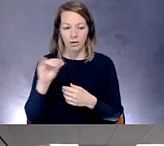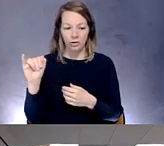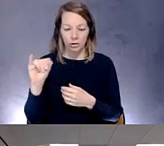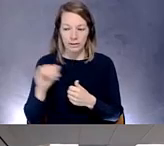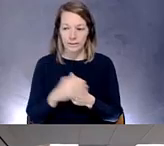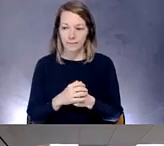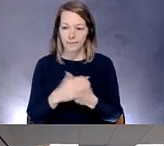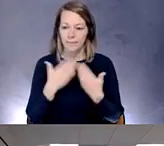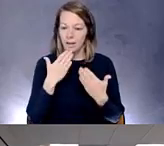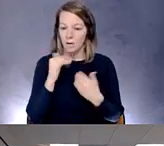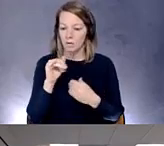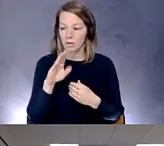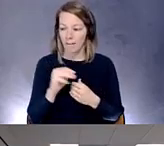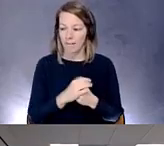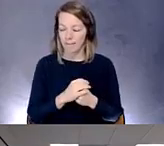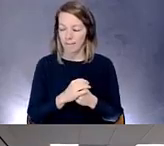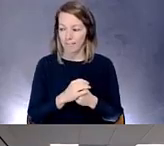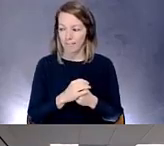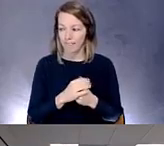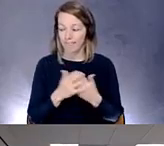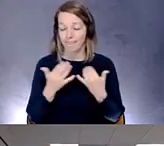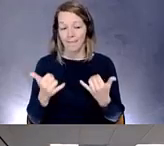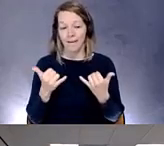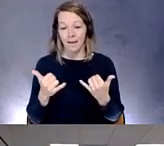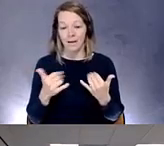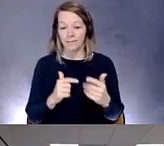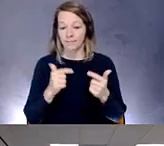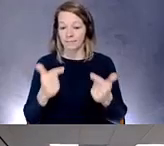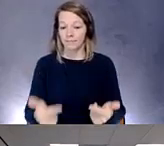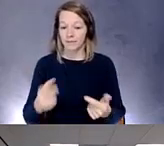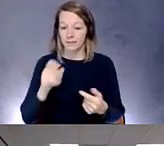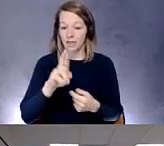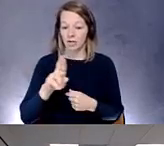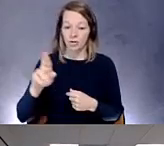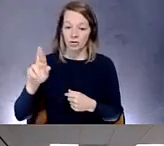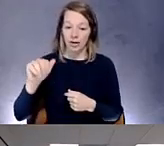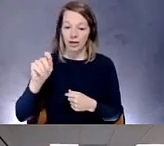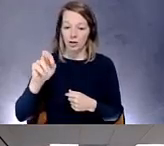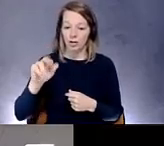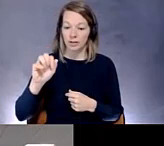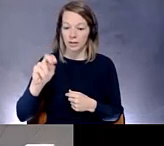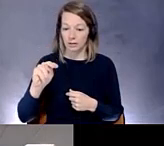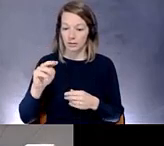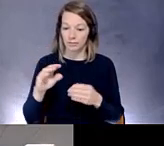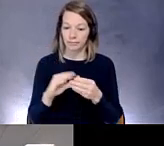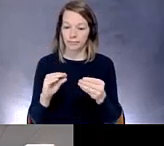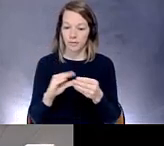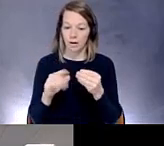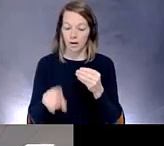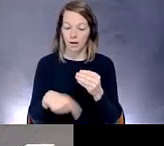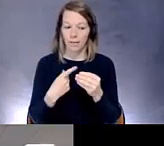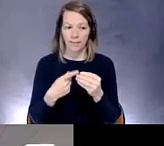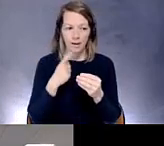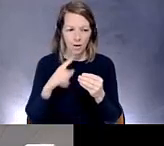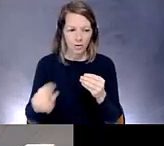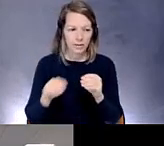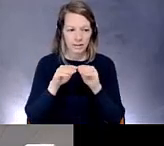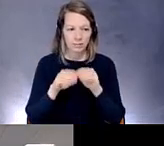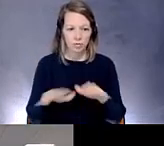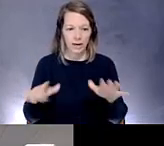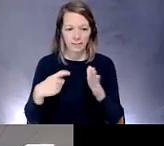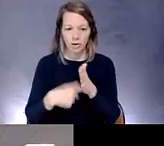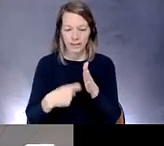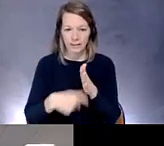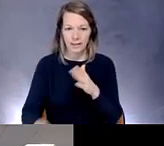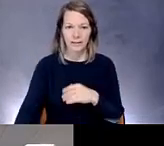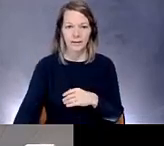and thank you, Tom, for your leadership. Okay, now we're going to turn it over to Dr. Jerry Anderson. He's going to talk about spread pricing. And again,